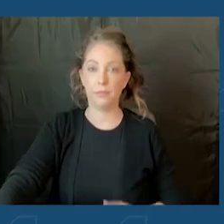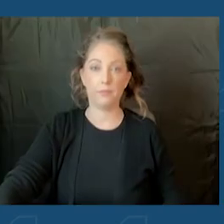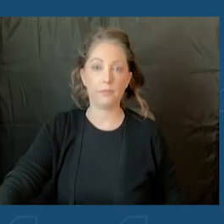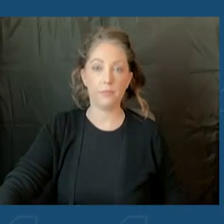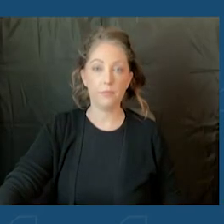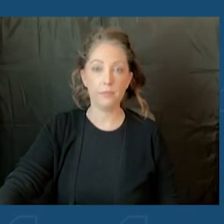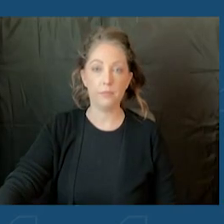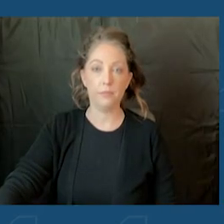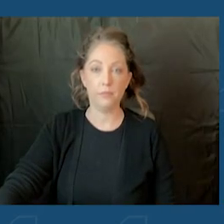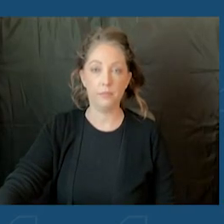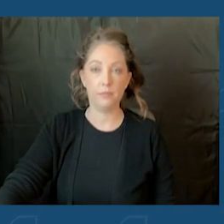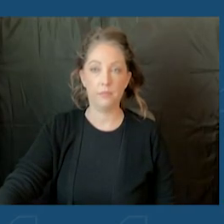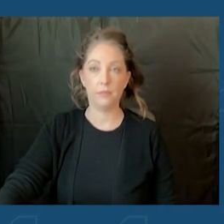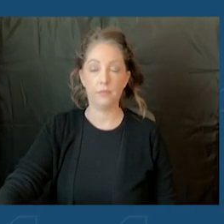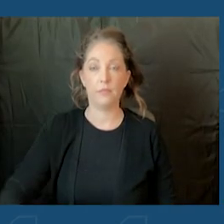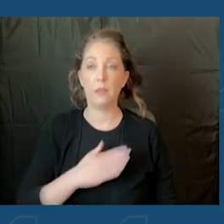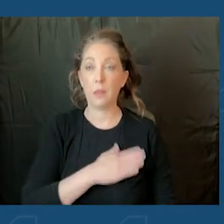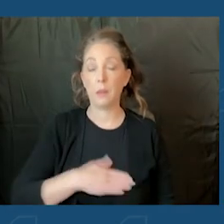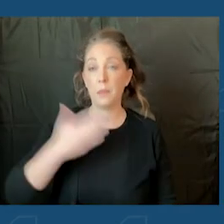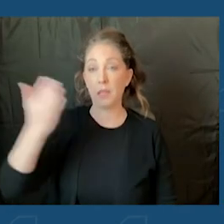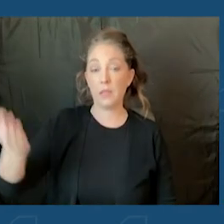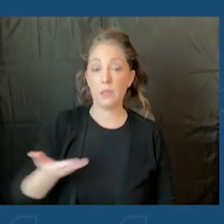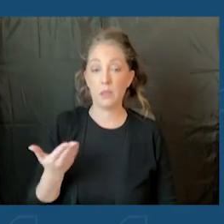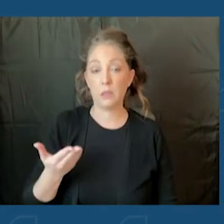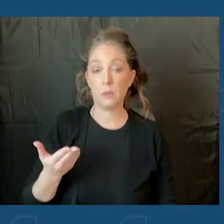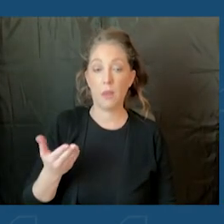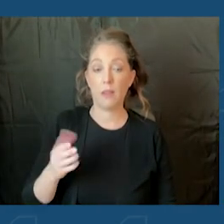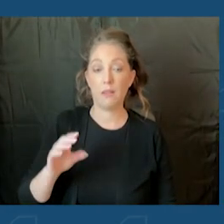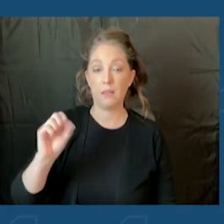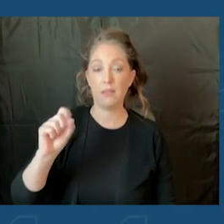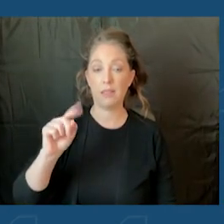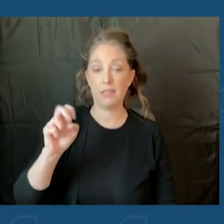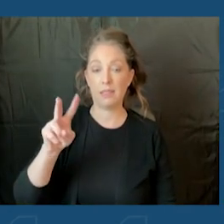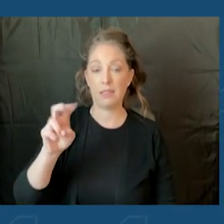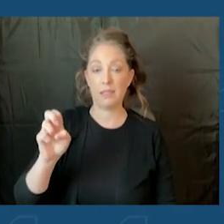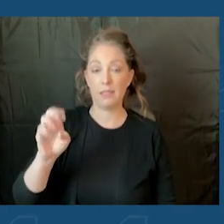Please welcome to the podium County Executive Steve Malone.